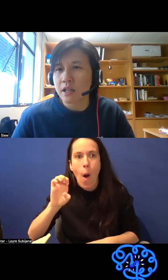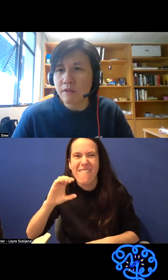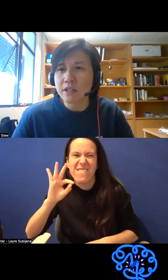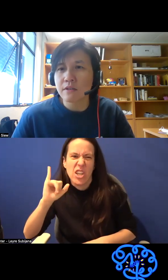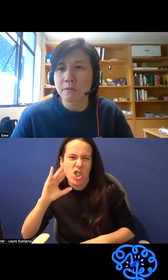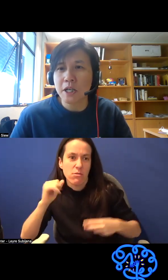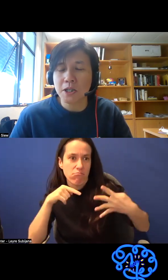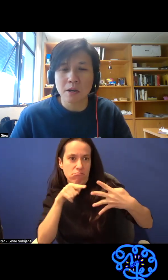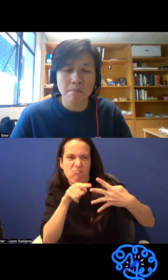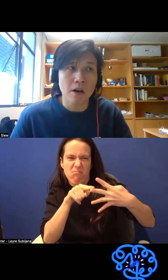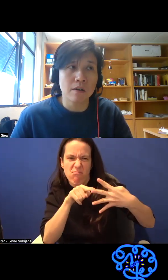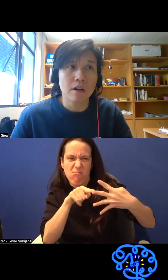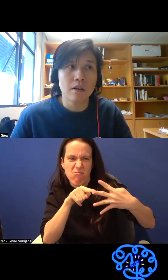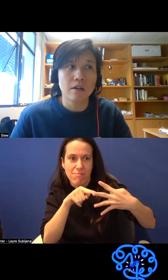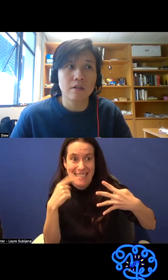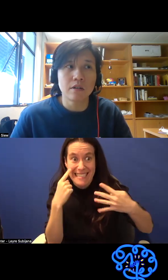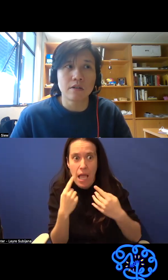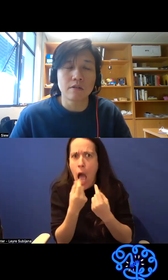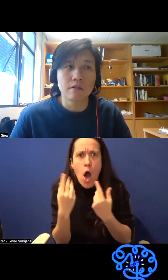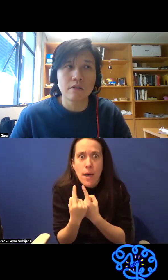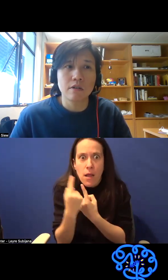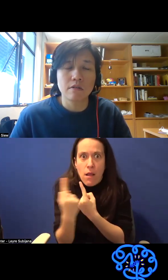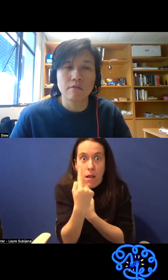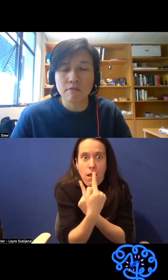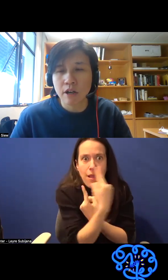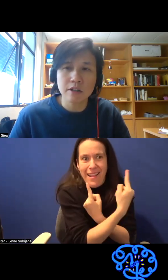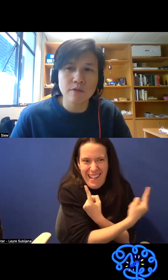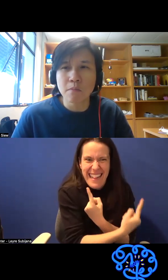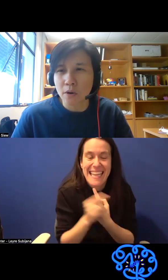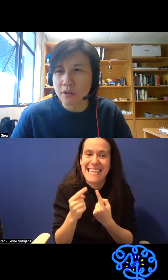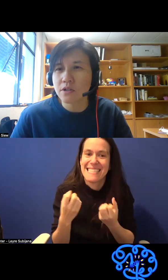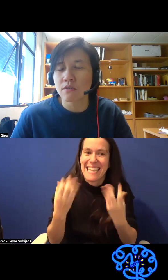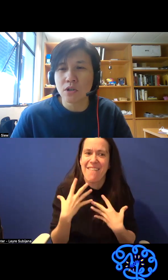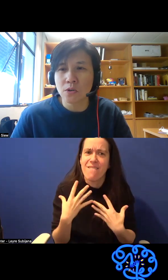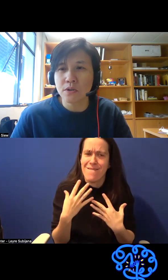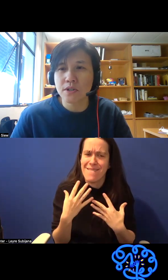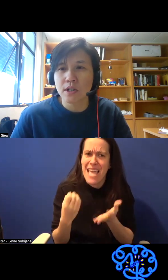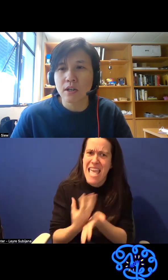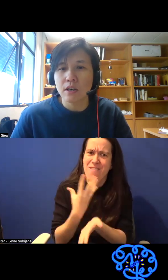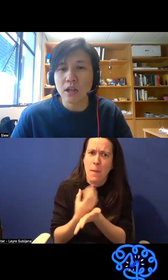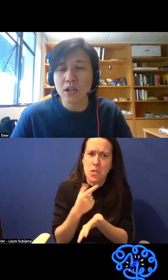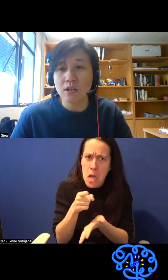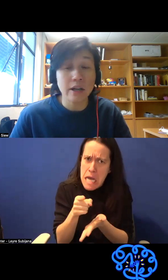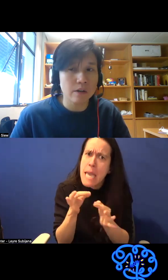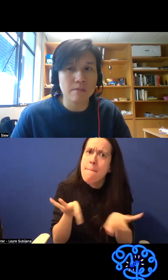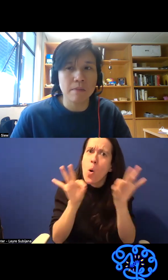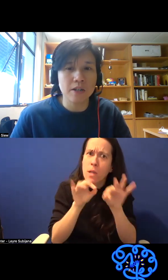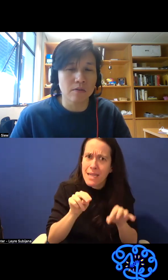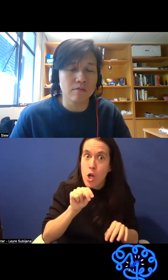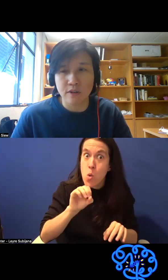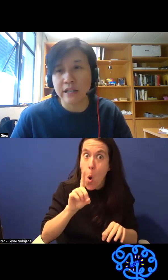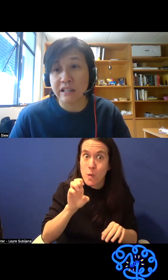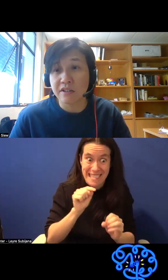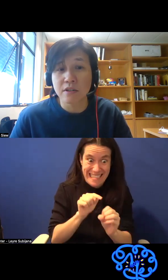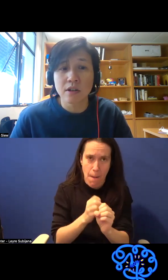measures are giving us information about the relative importance of nodes in a network based